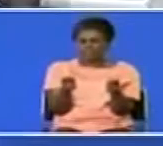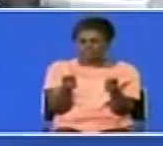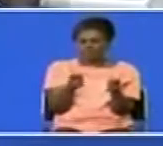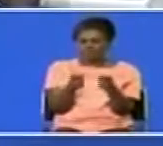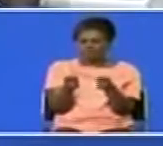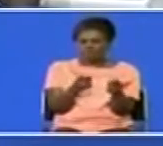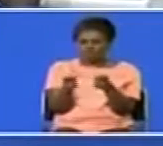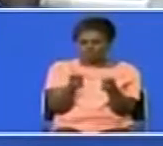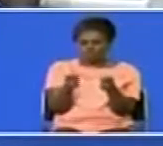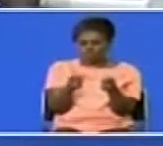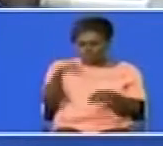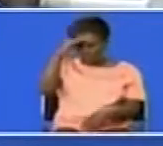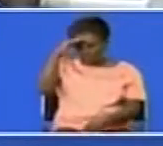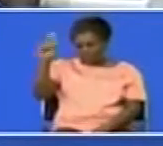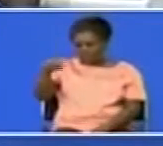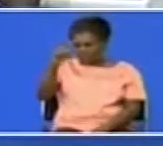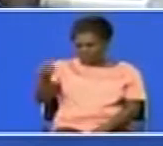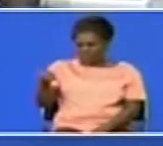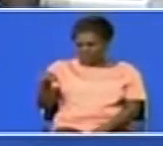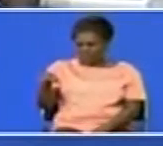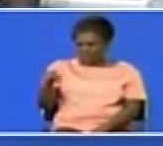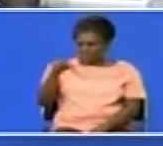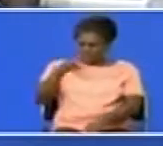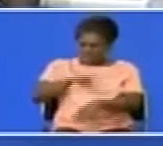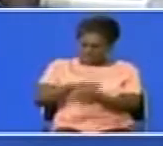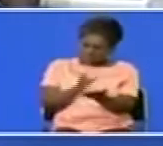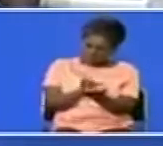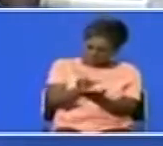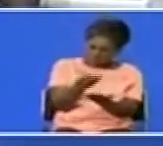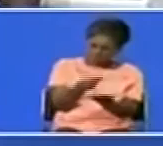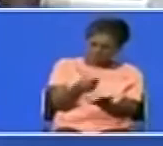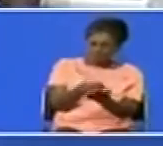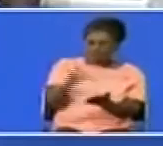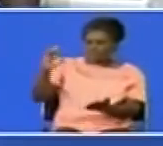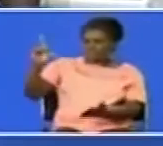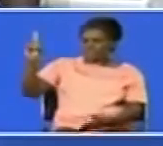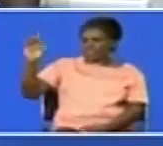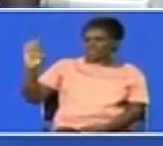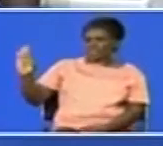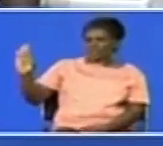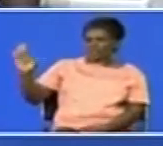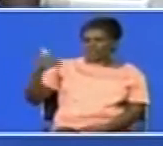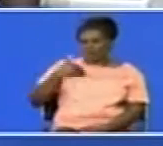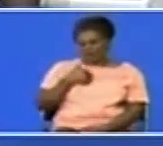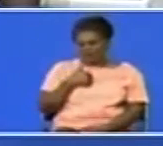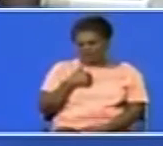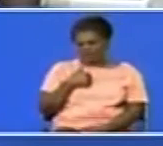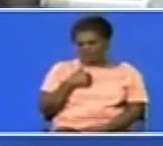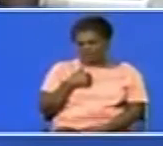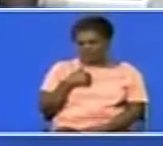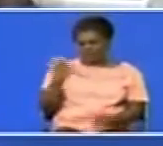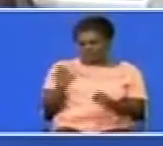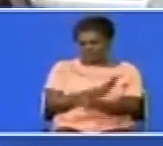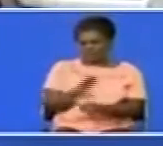of illicit blues and all of that. Uh-huh. You've got the funds. You've got the CDFs. You've got, of course, an entire